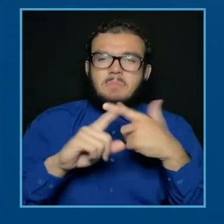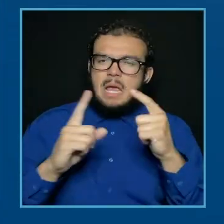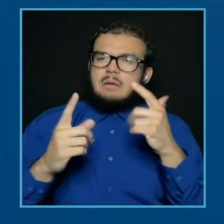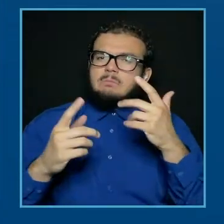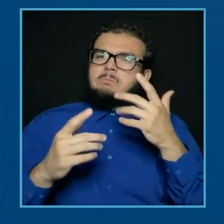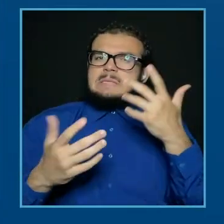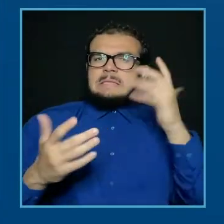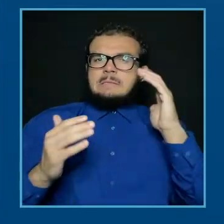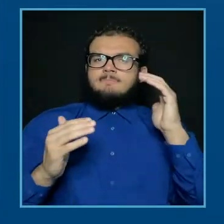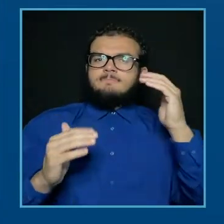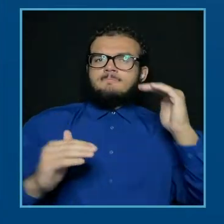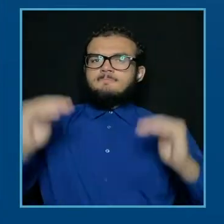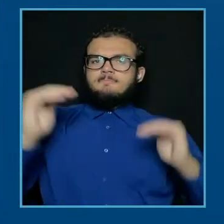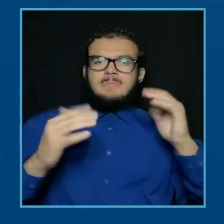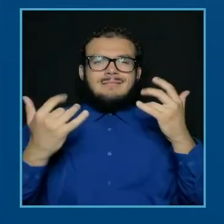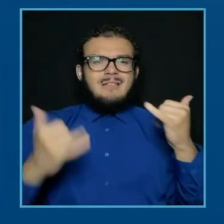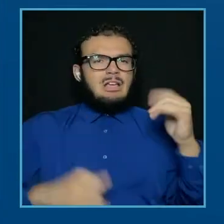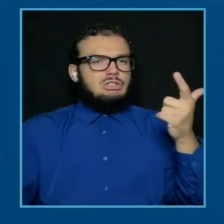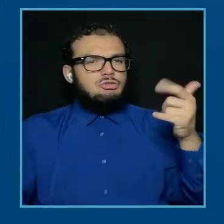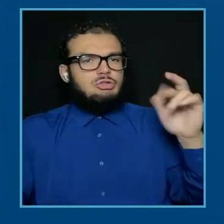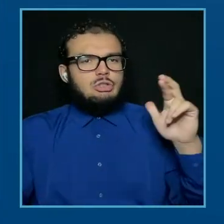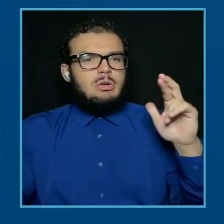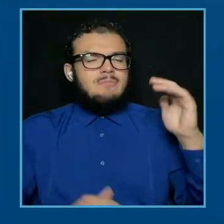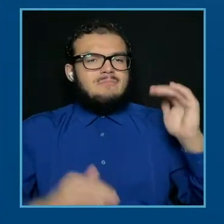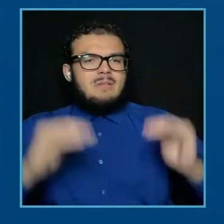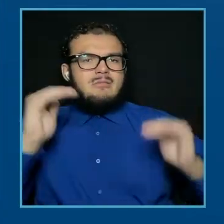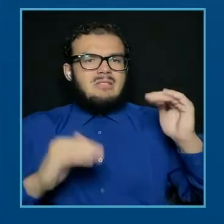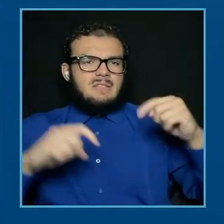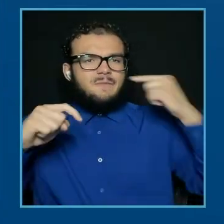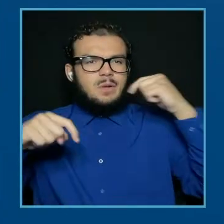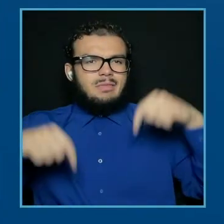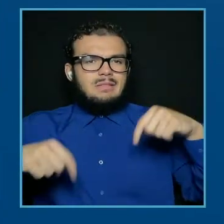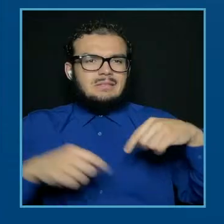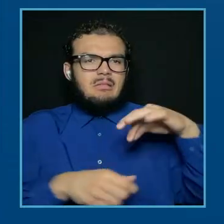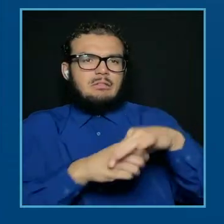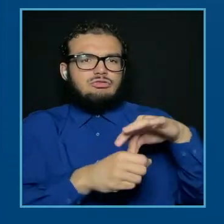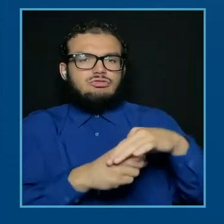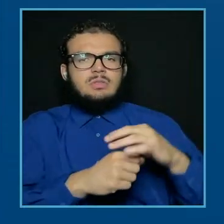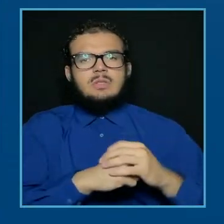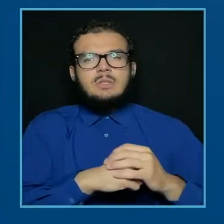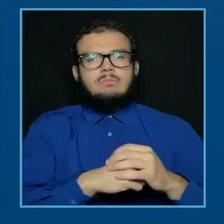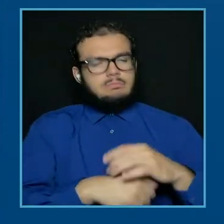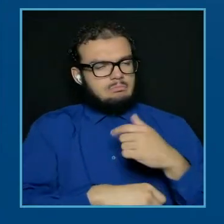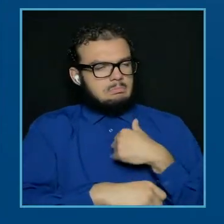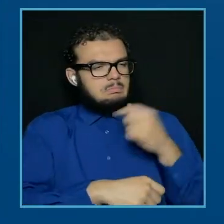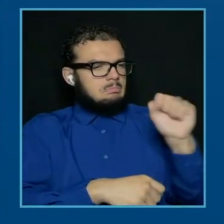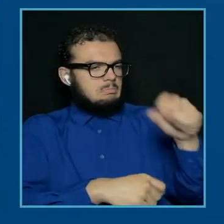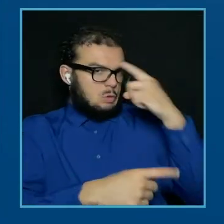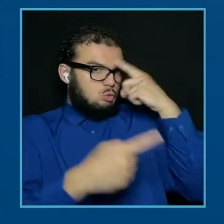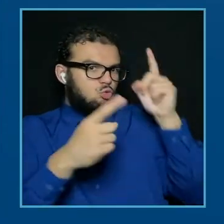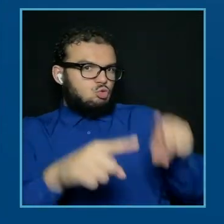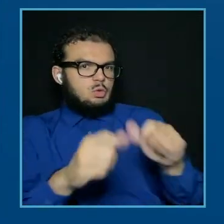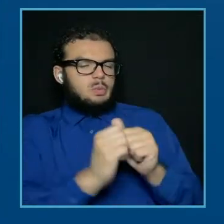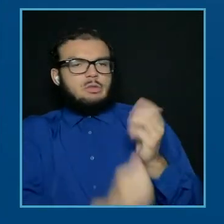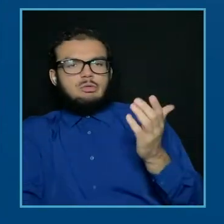balance, diversity balance in this election. So I agree with this